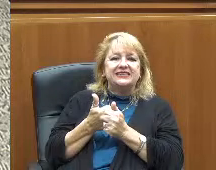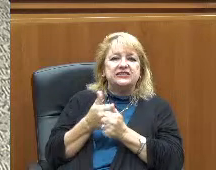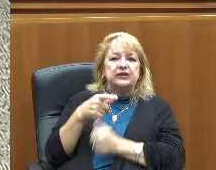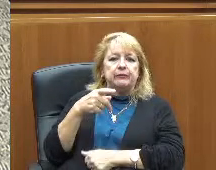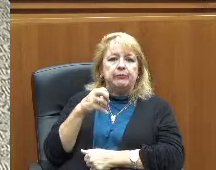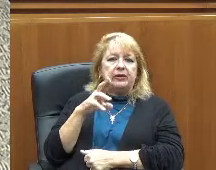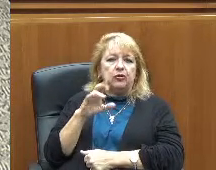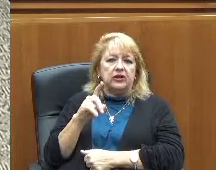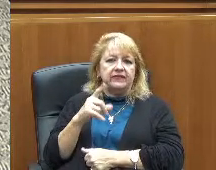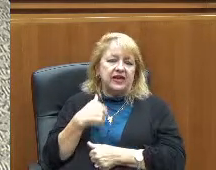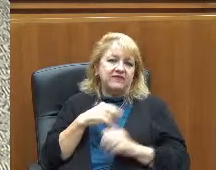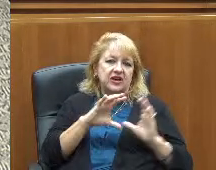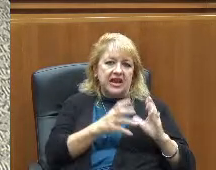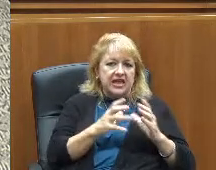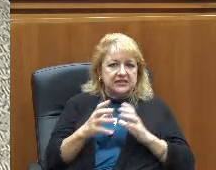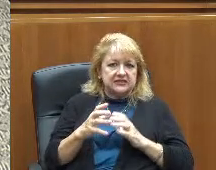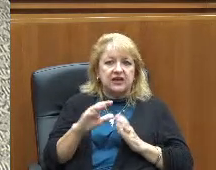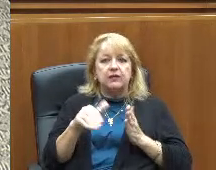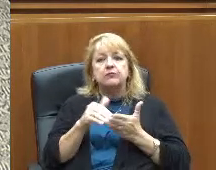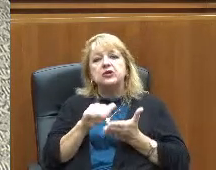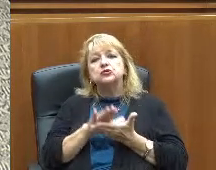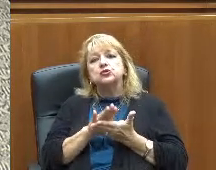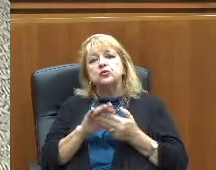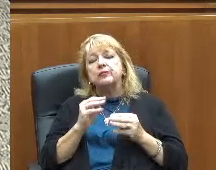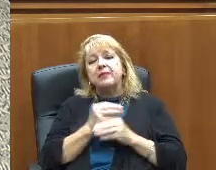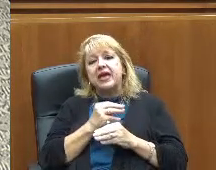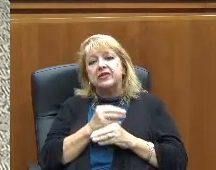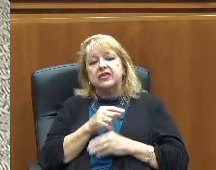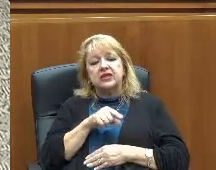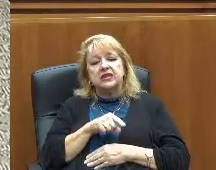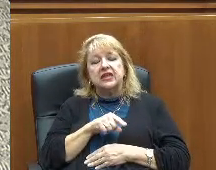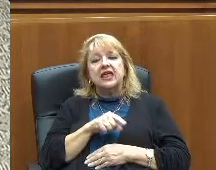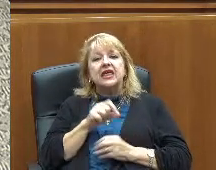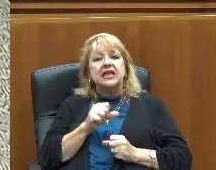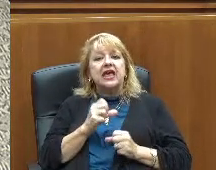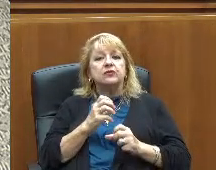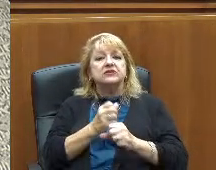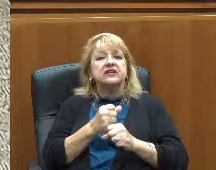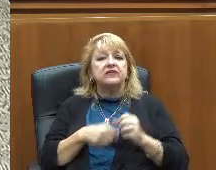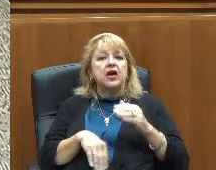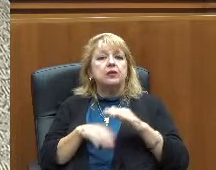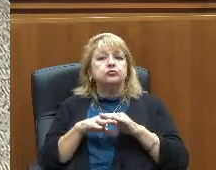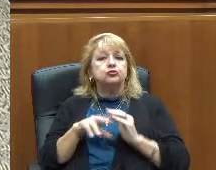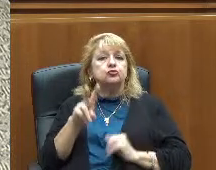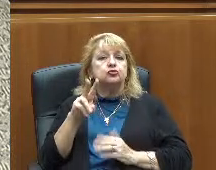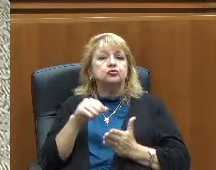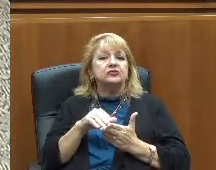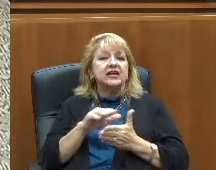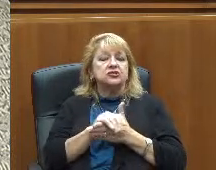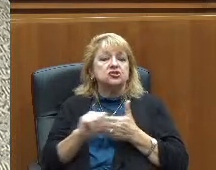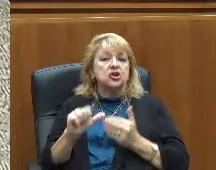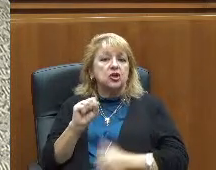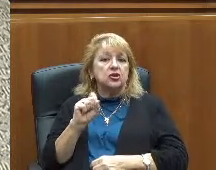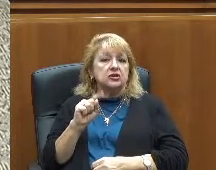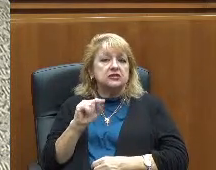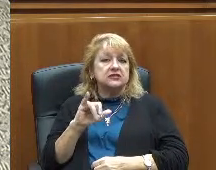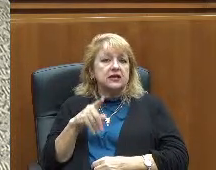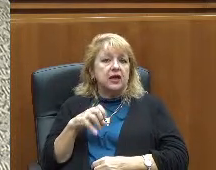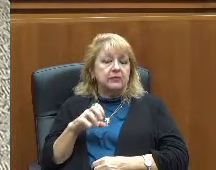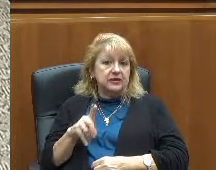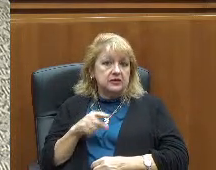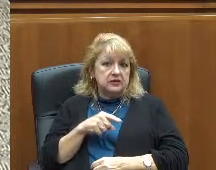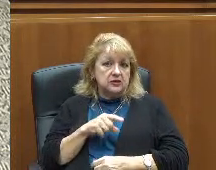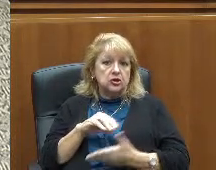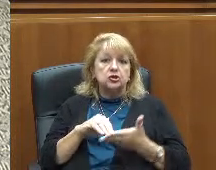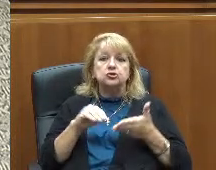period, that they have the middle school math students, they can receive up to a $2,000 stipend. The